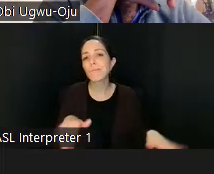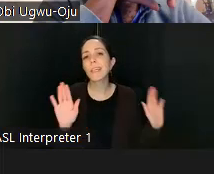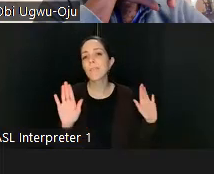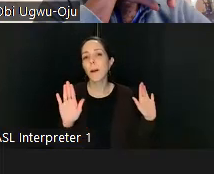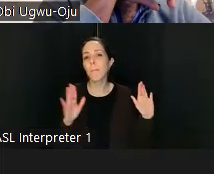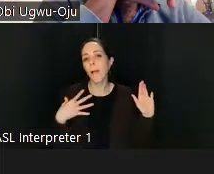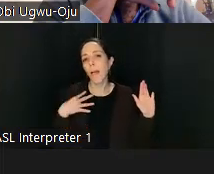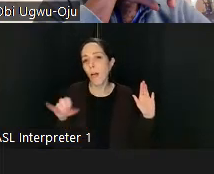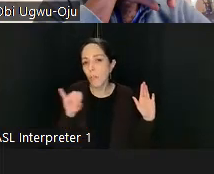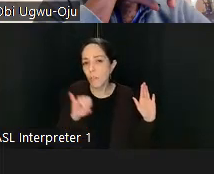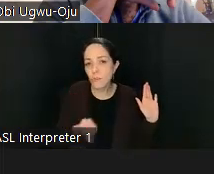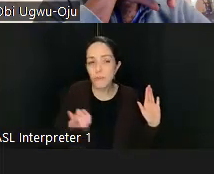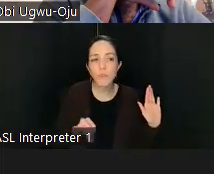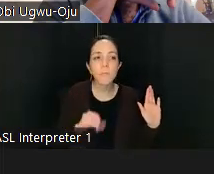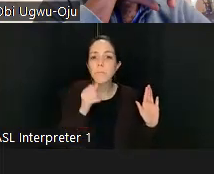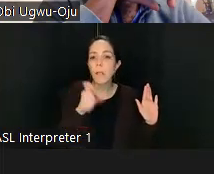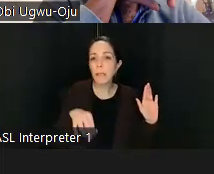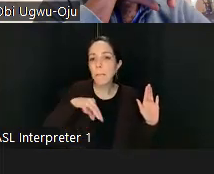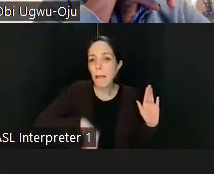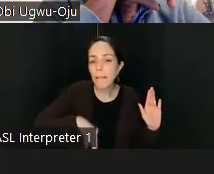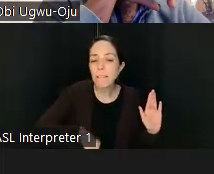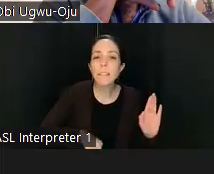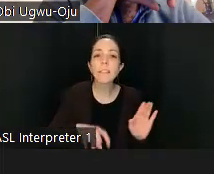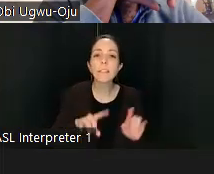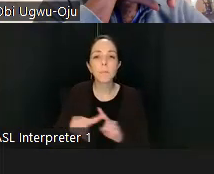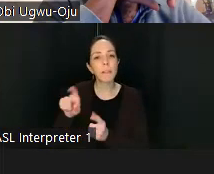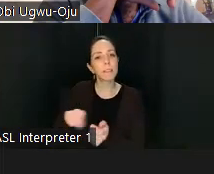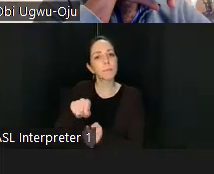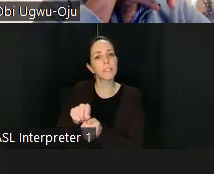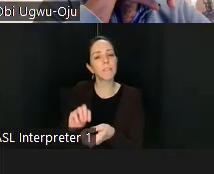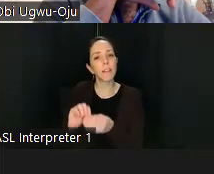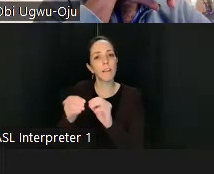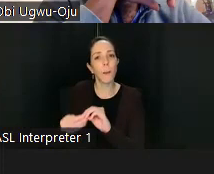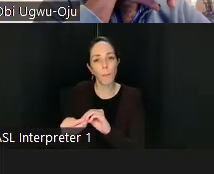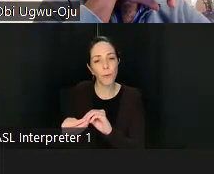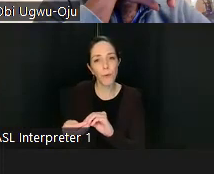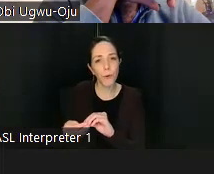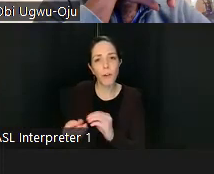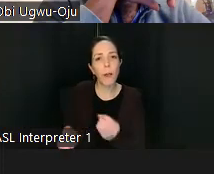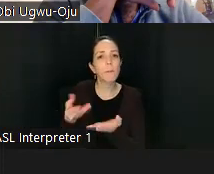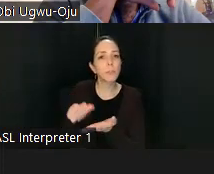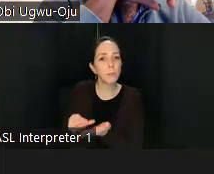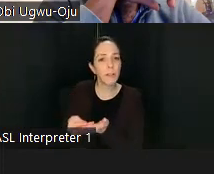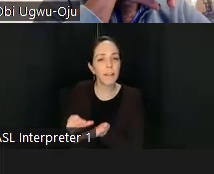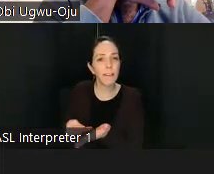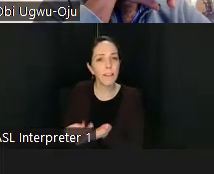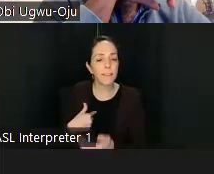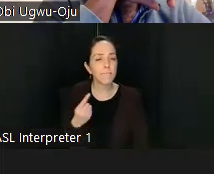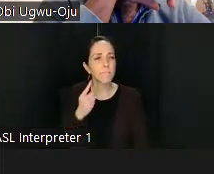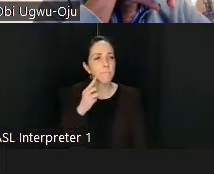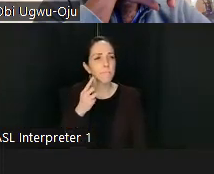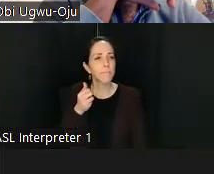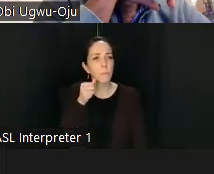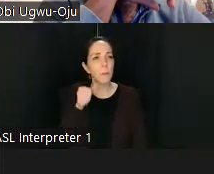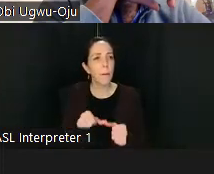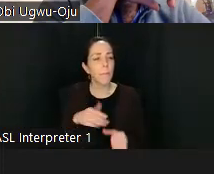the things like that? I can't remember what my jury duty last was, but I feel like it was like